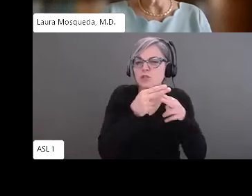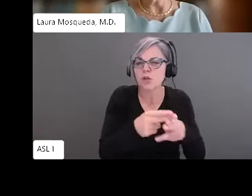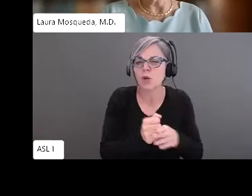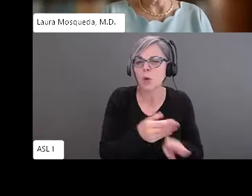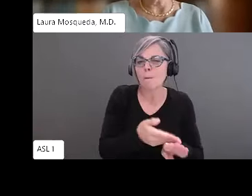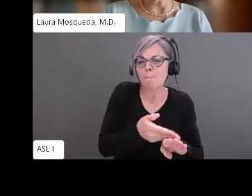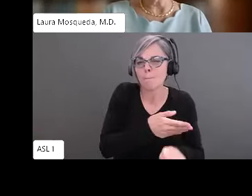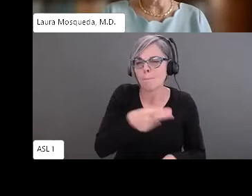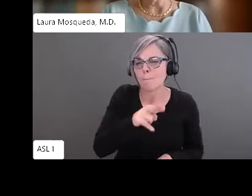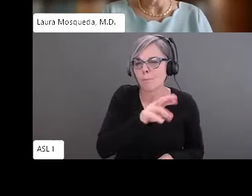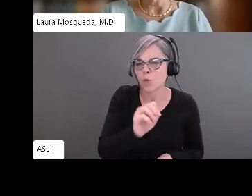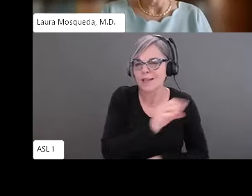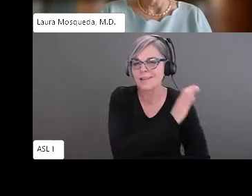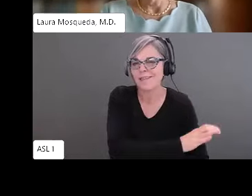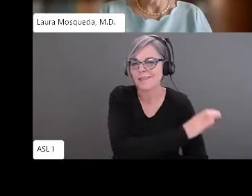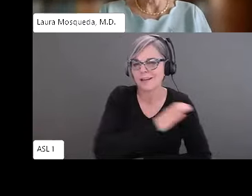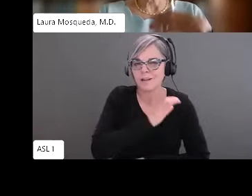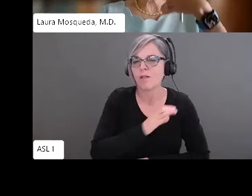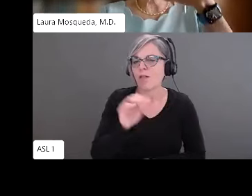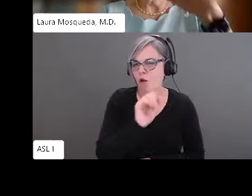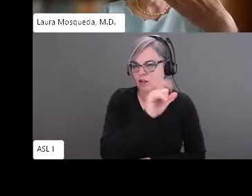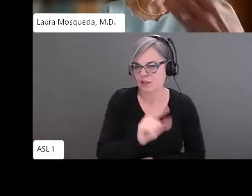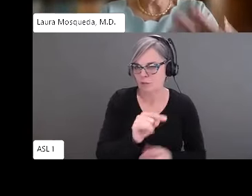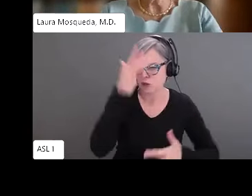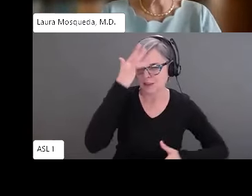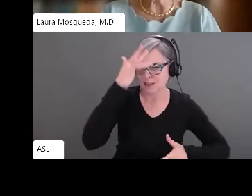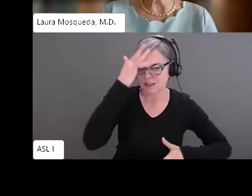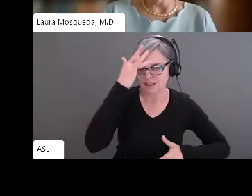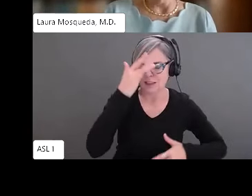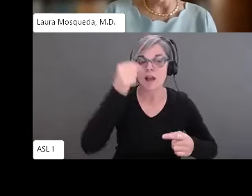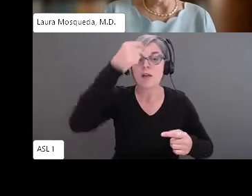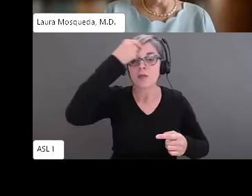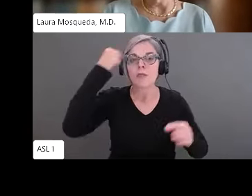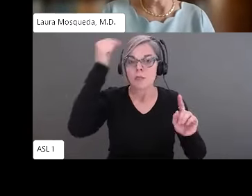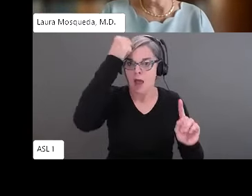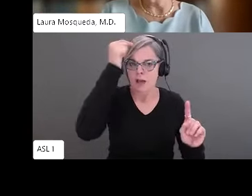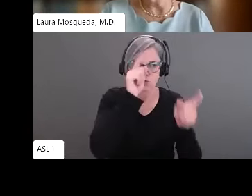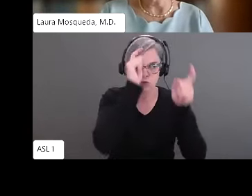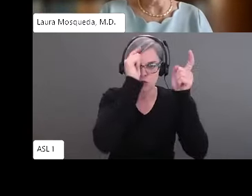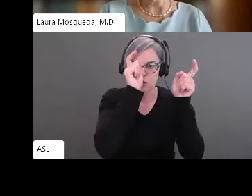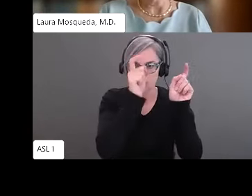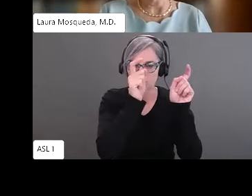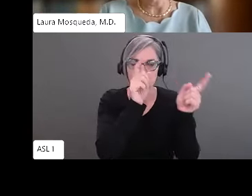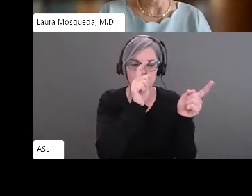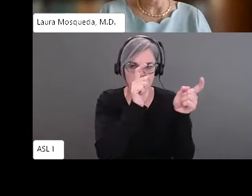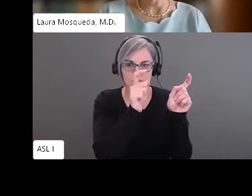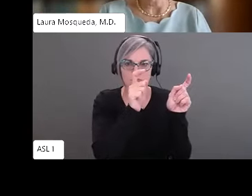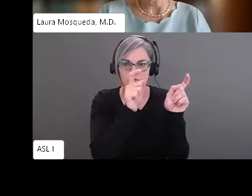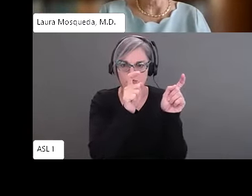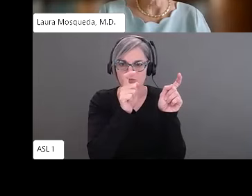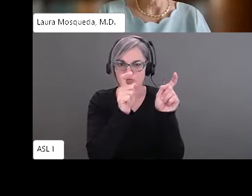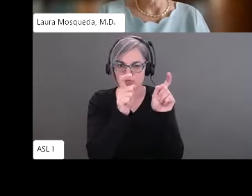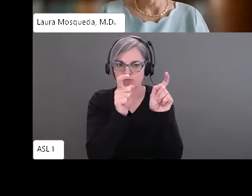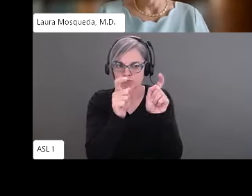changes take a march through our brain until they finally show up and we have functional difficulties due to them.